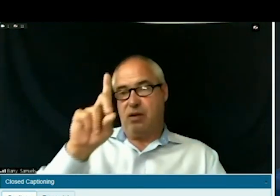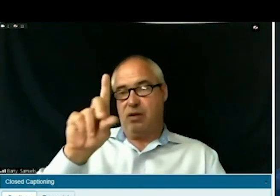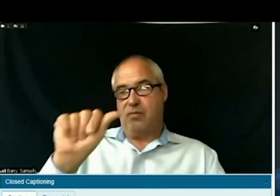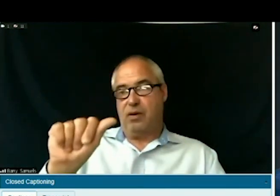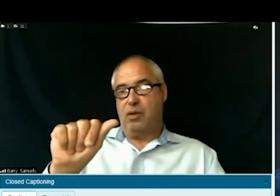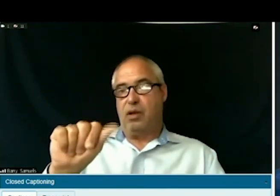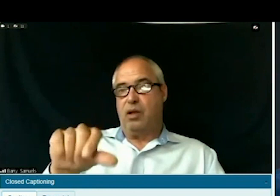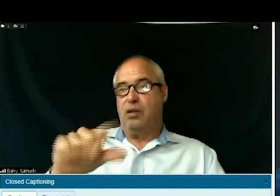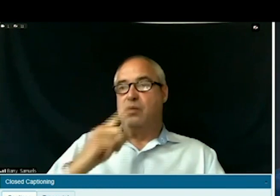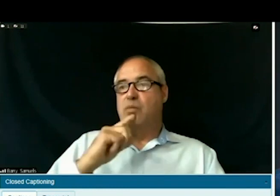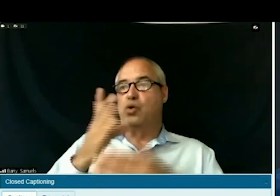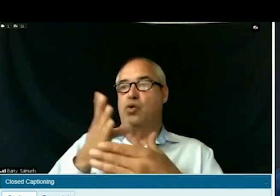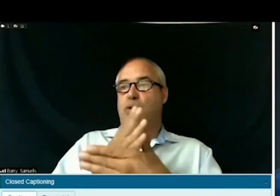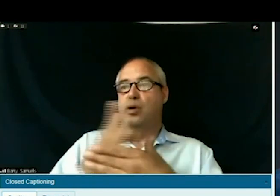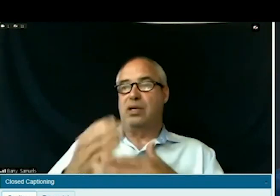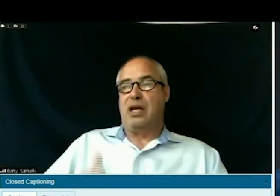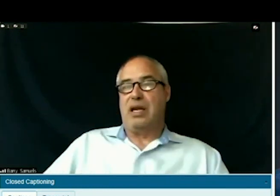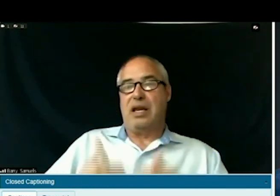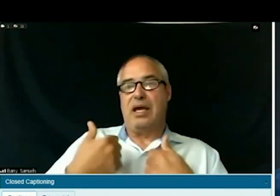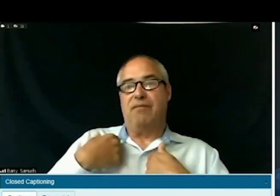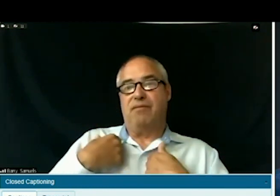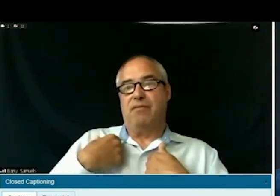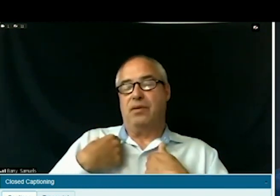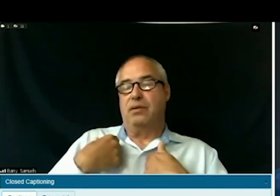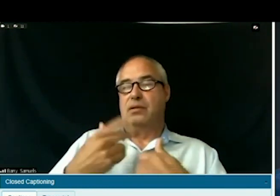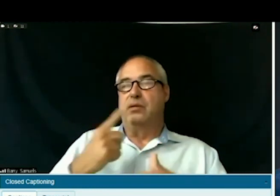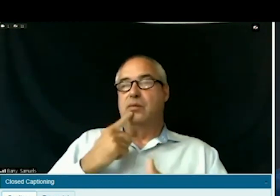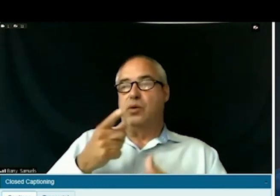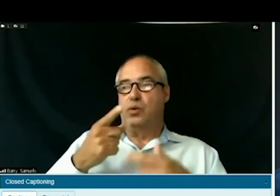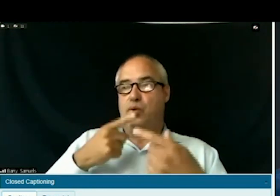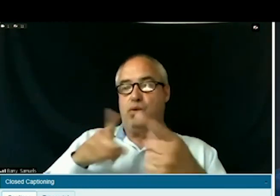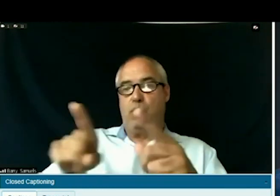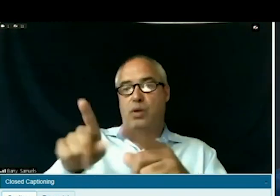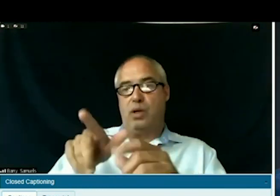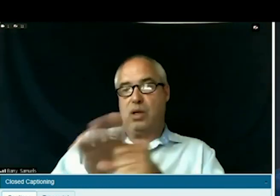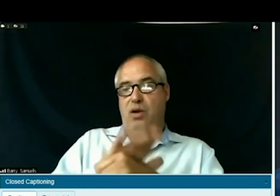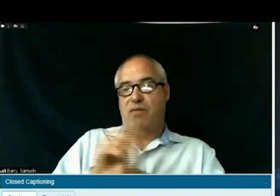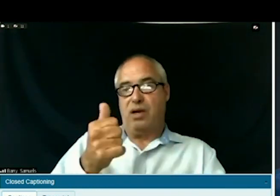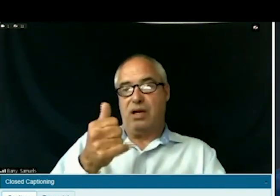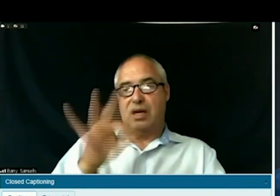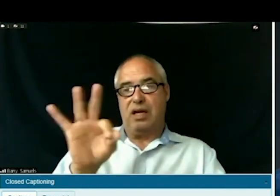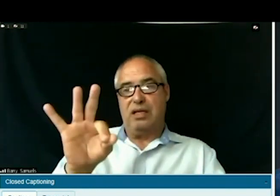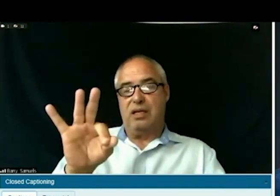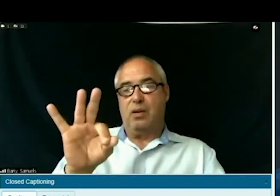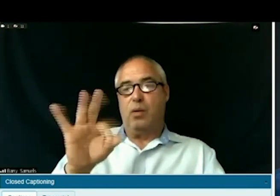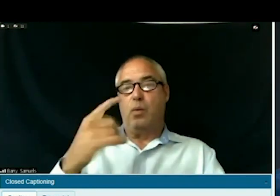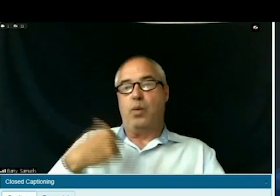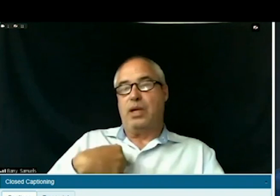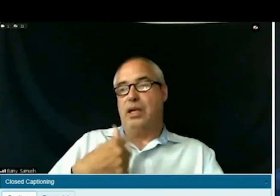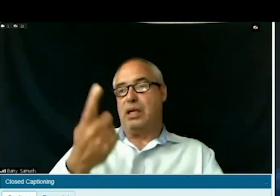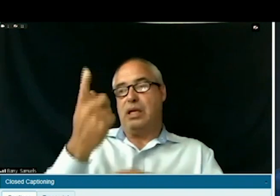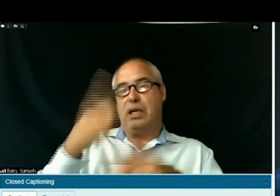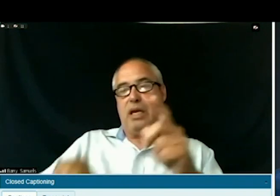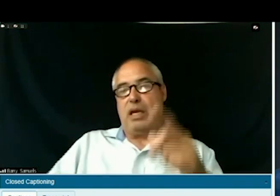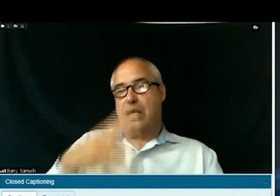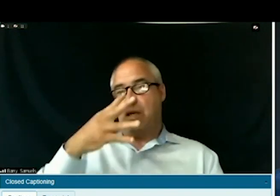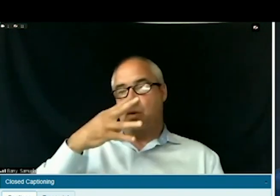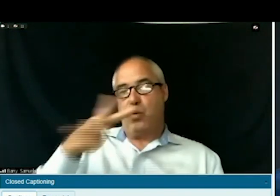disabilities across the lifespan and during our COVID pandemic, that we cannot